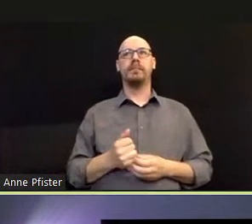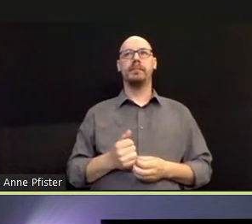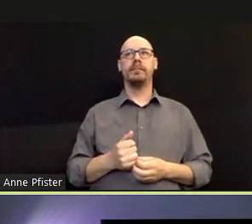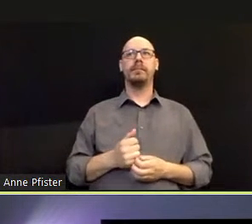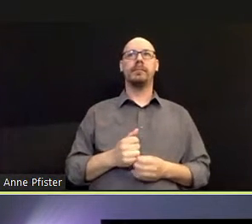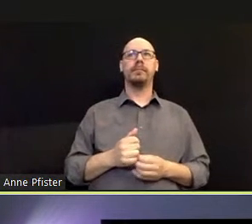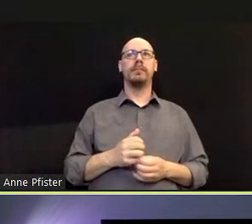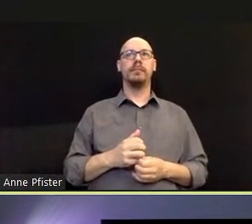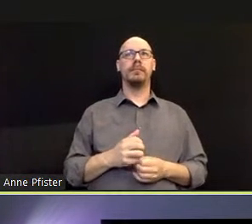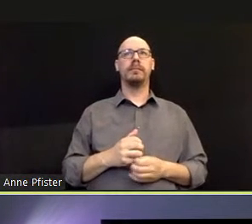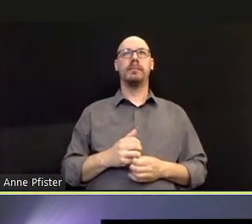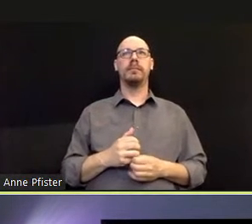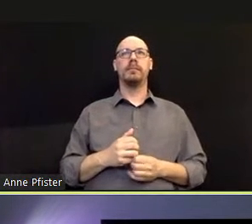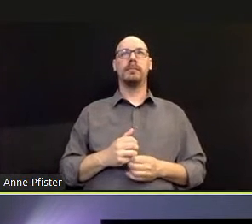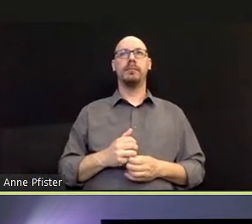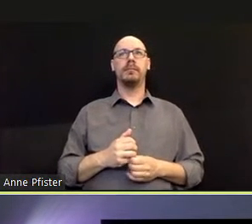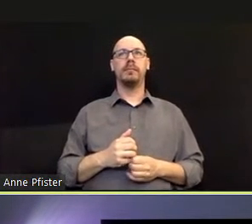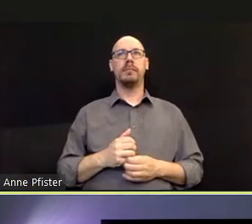Okay.